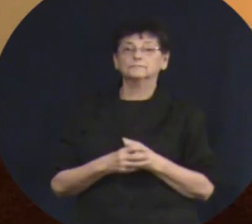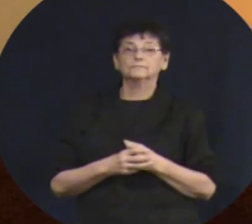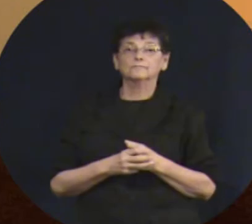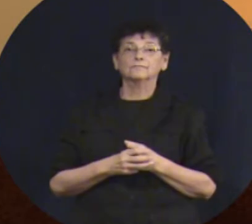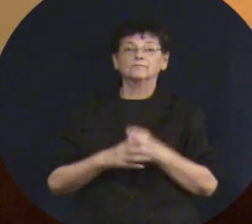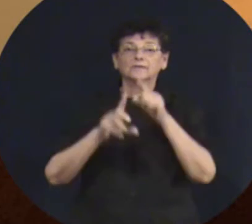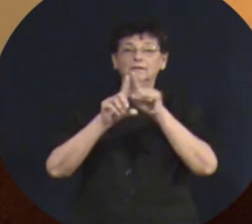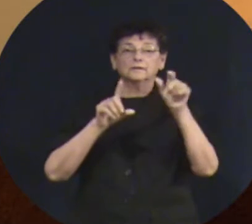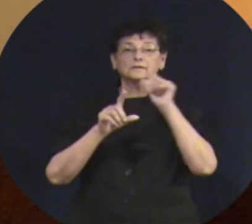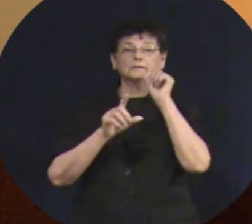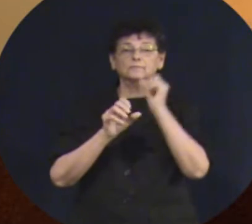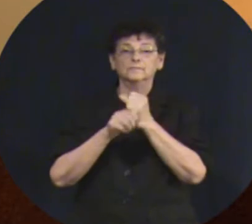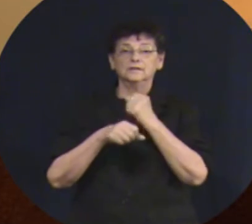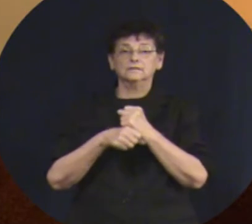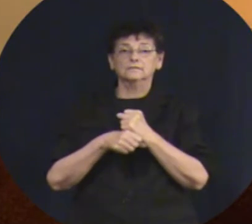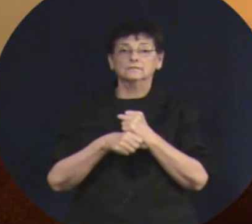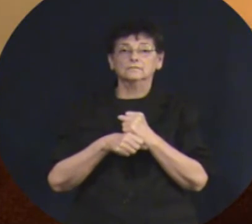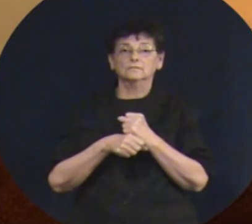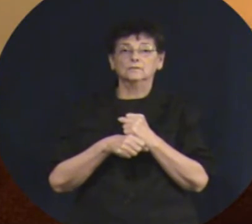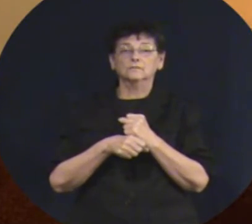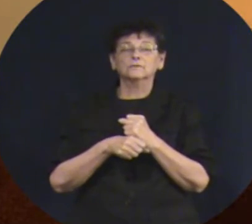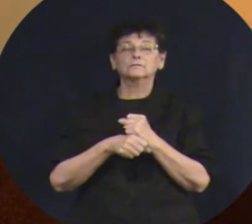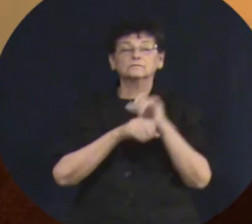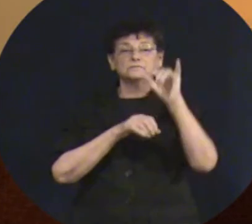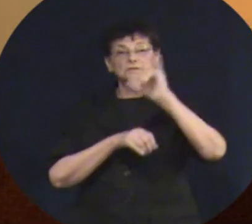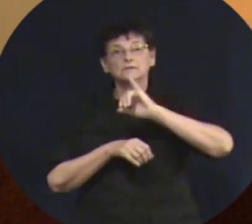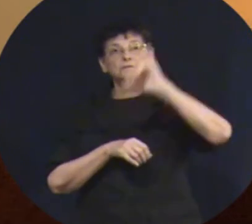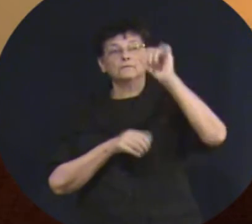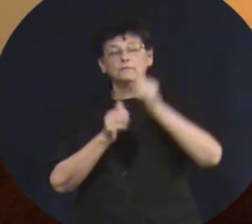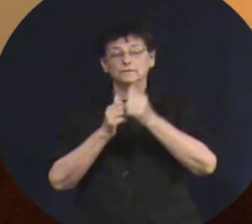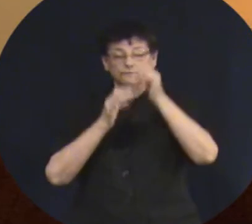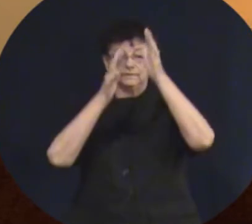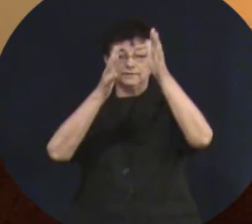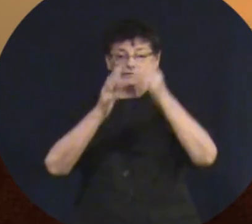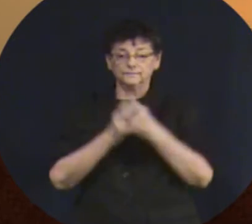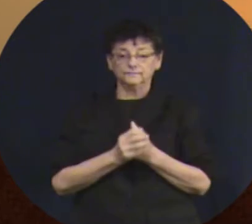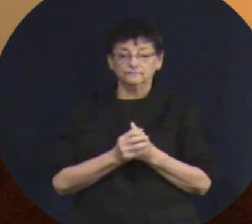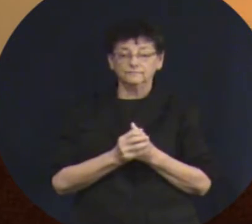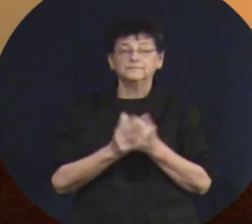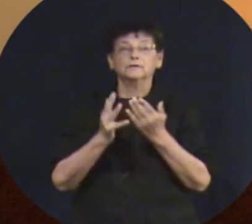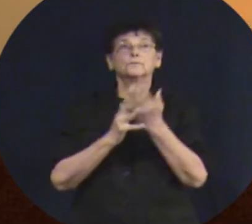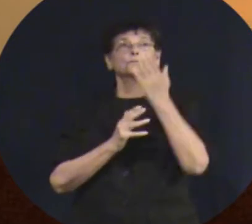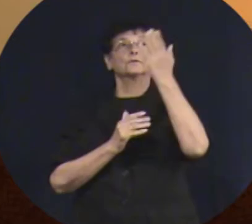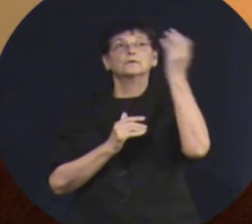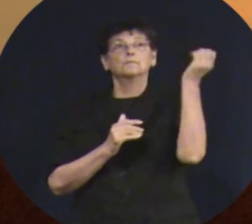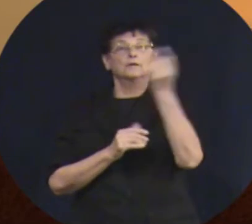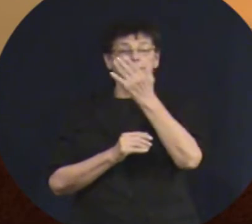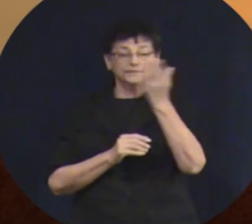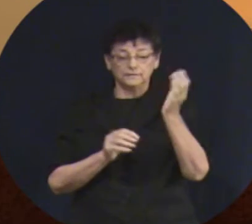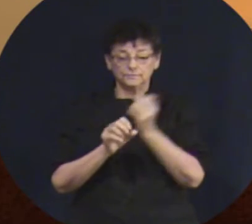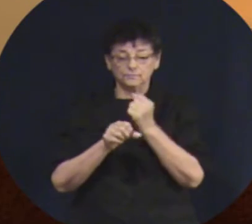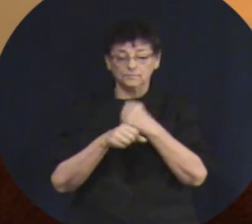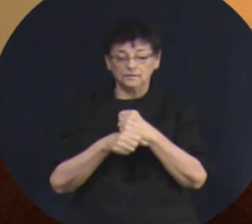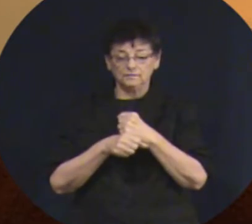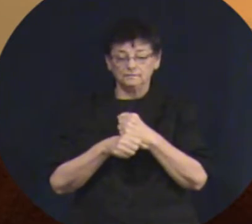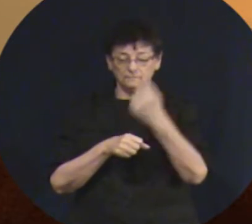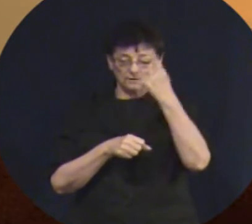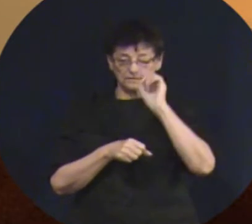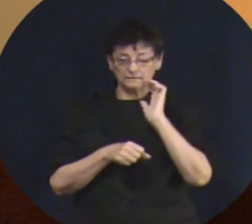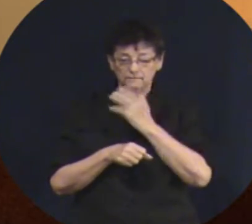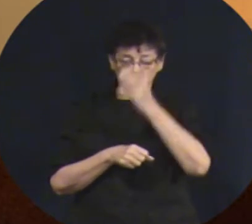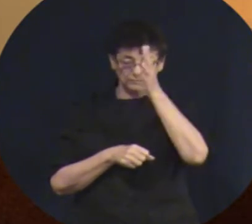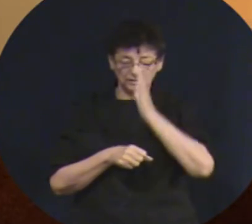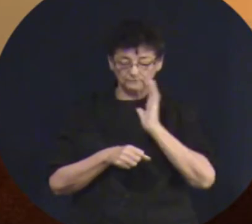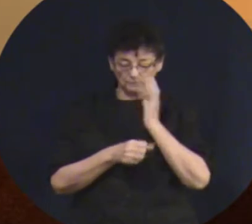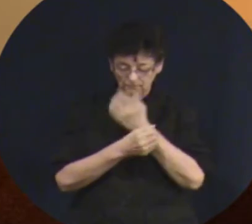God, begotten, not made, consubstantial with the Father. Through him all things were made. For us